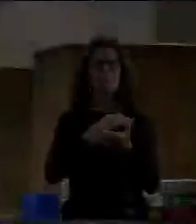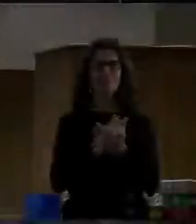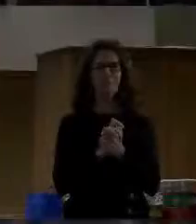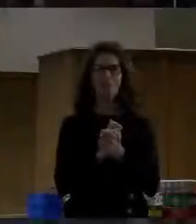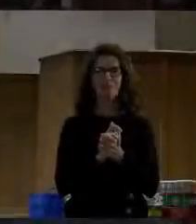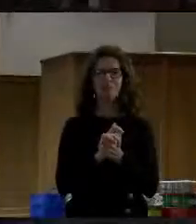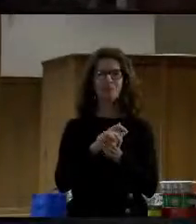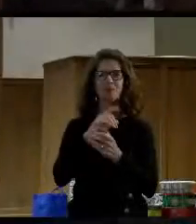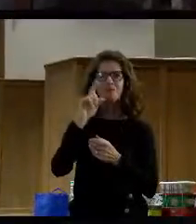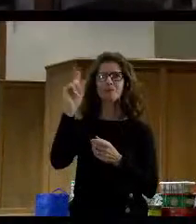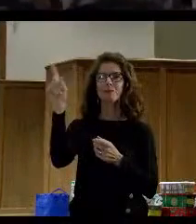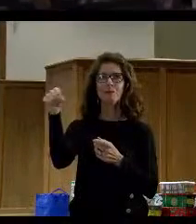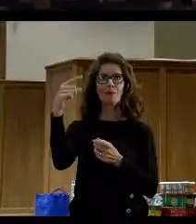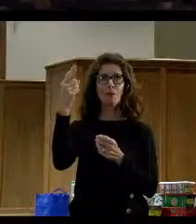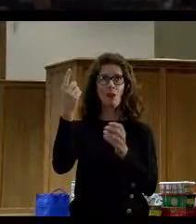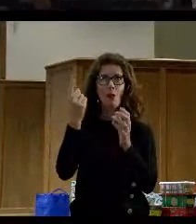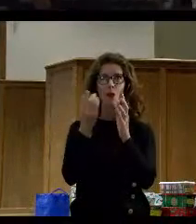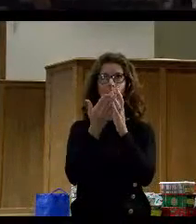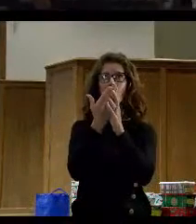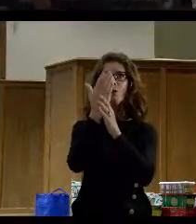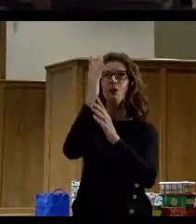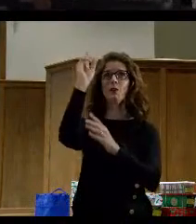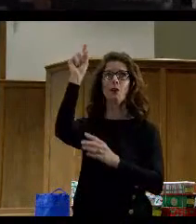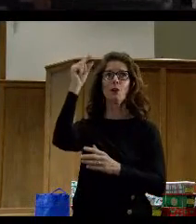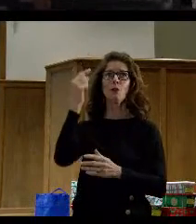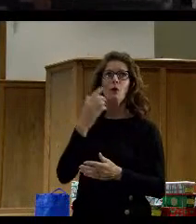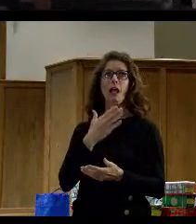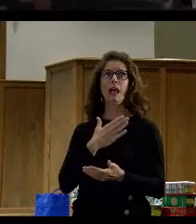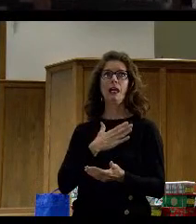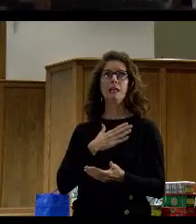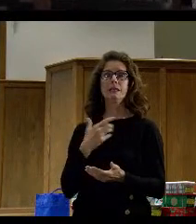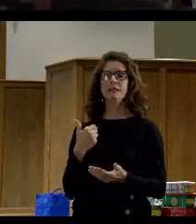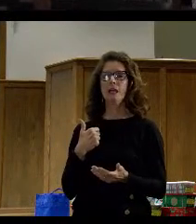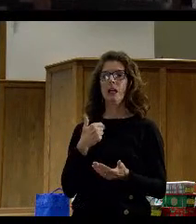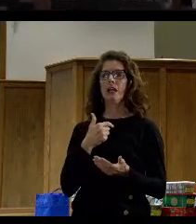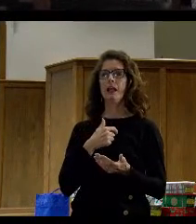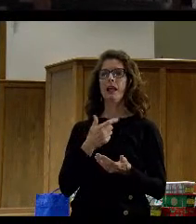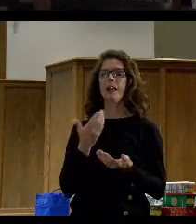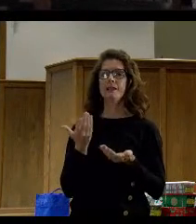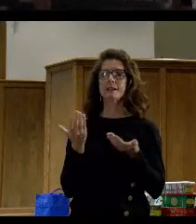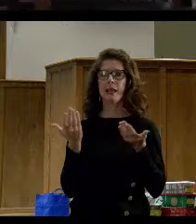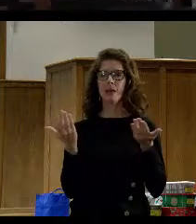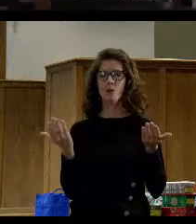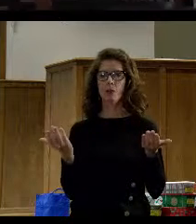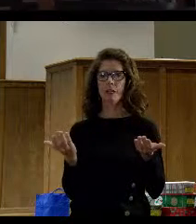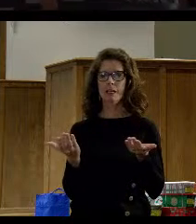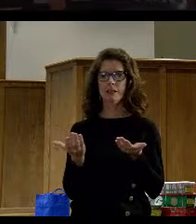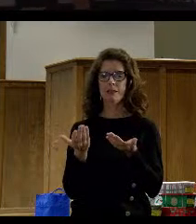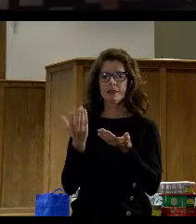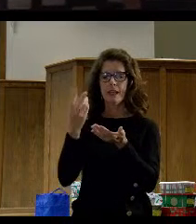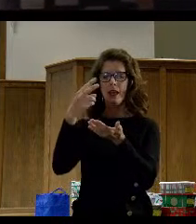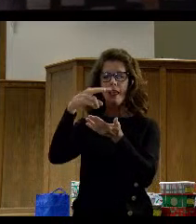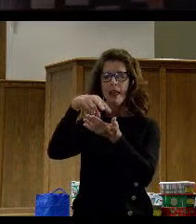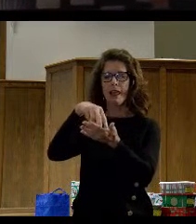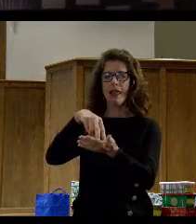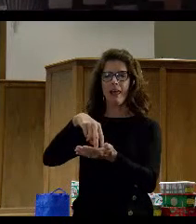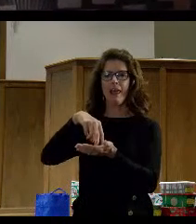Only by grace can we enter. Only by grace can we